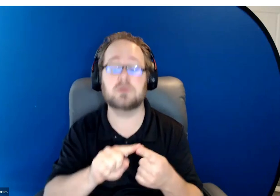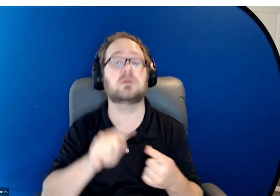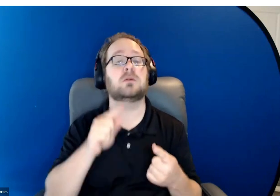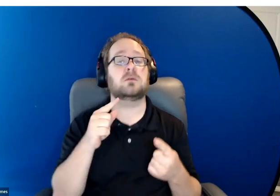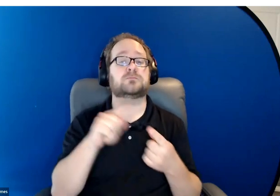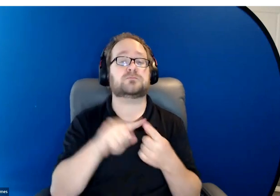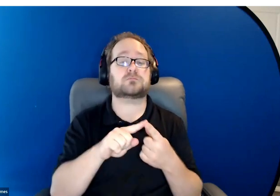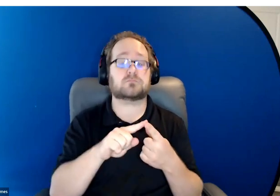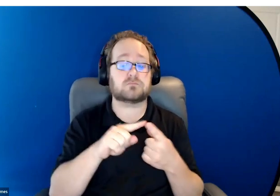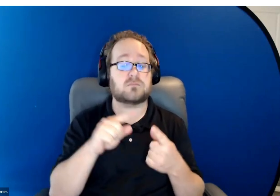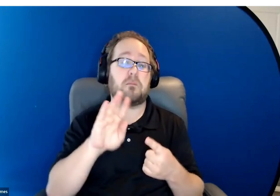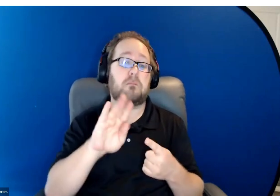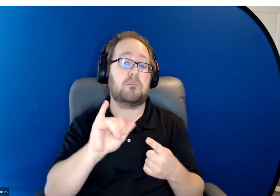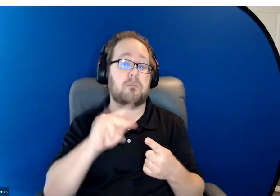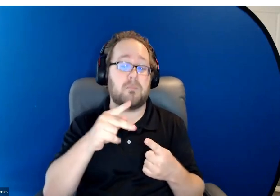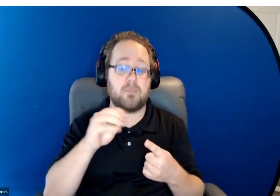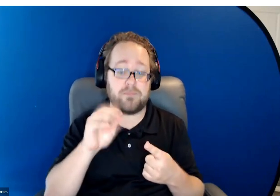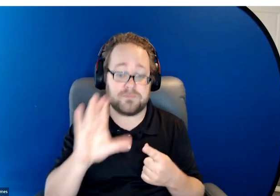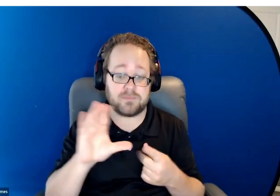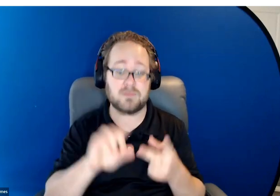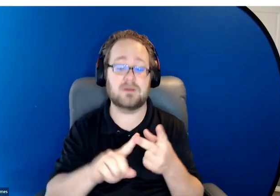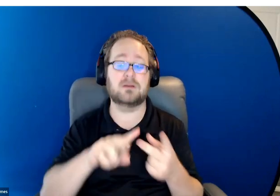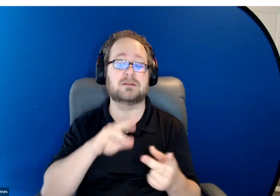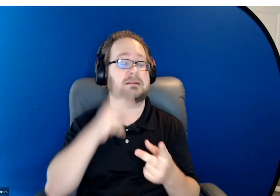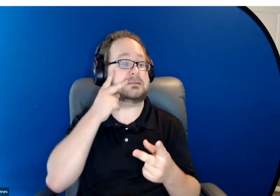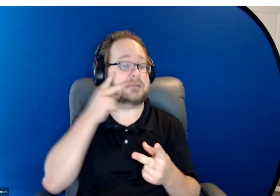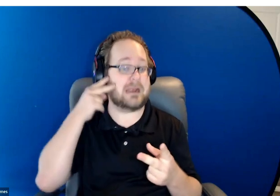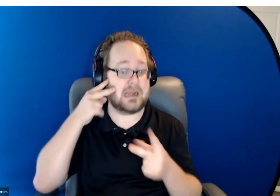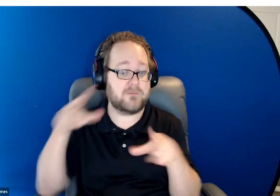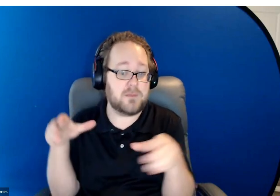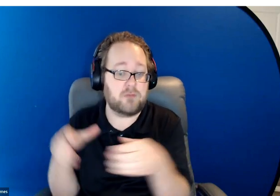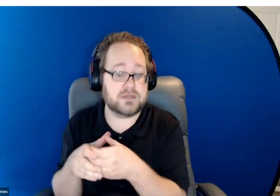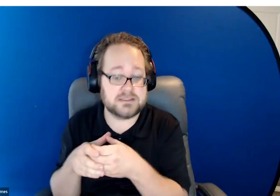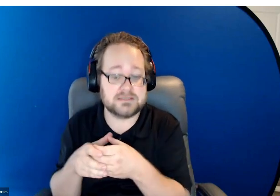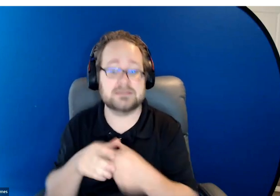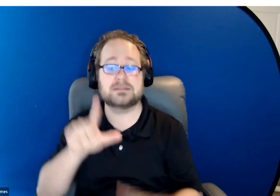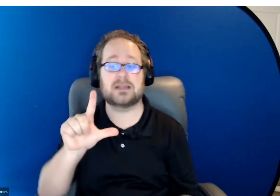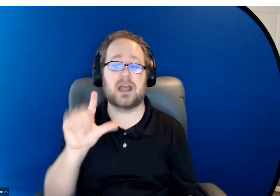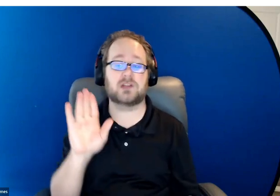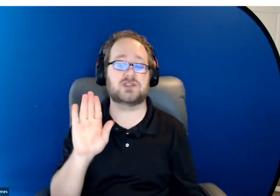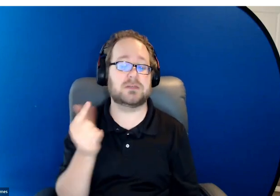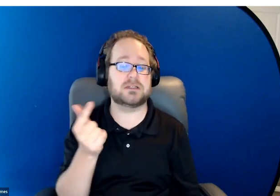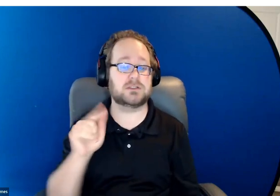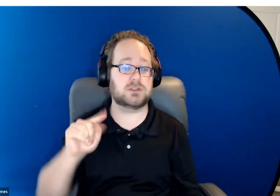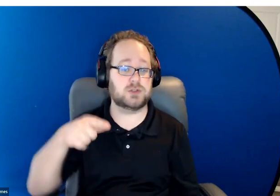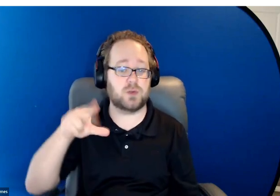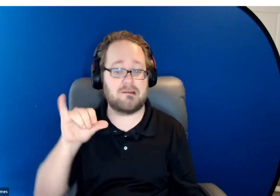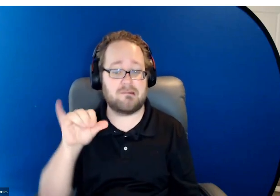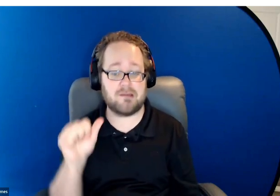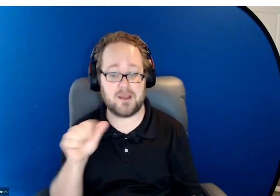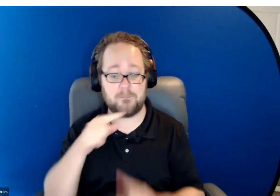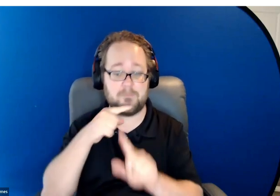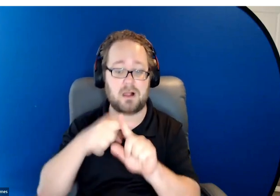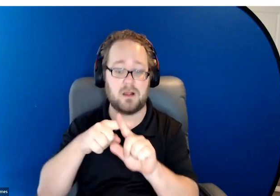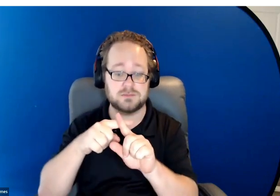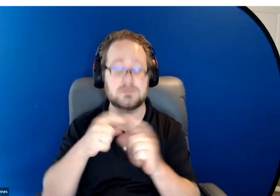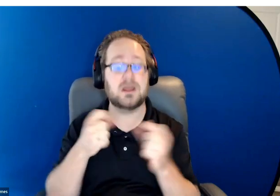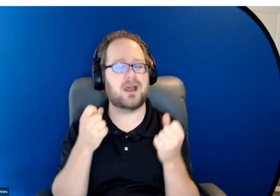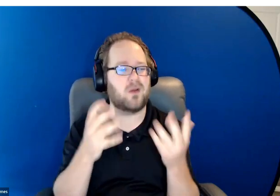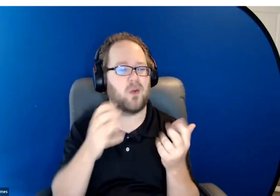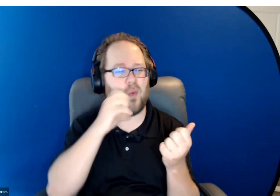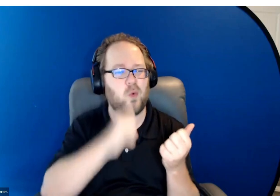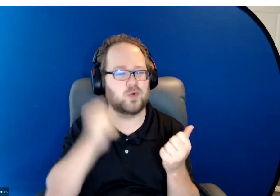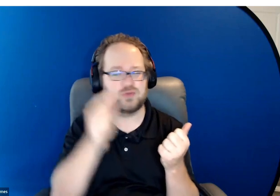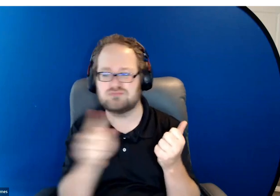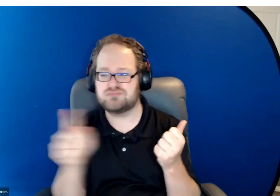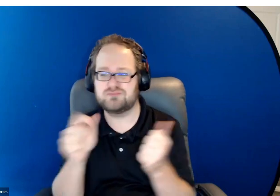plus older adults, and people with disabilities, as well as people who live in rural areas. And it is incredibly important to